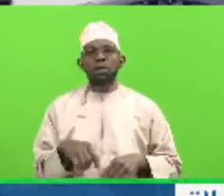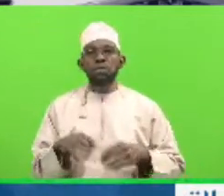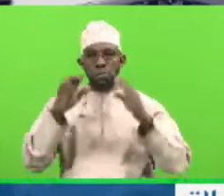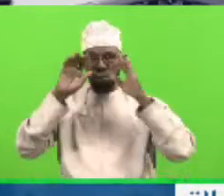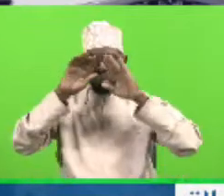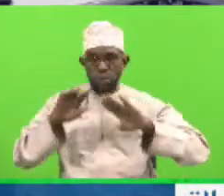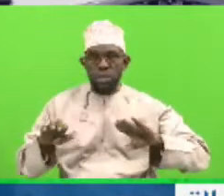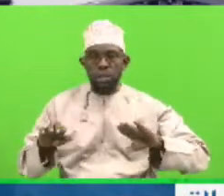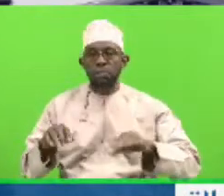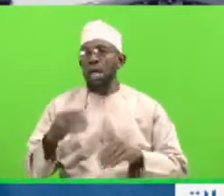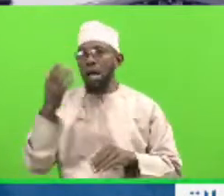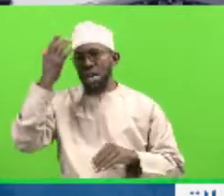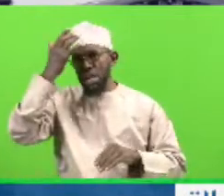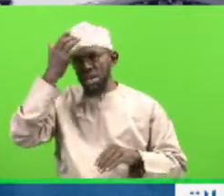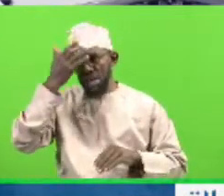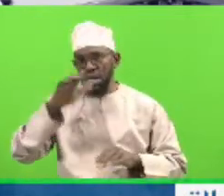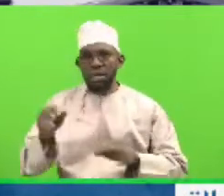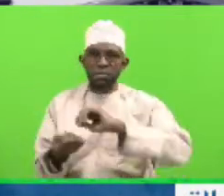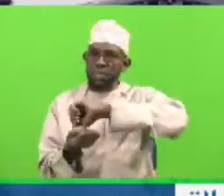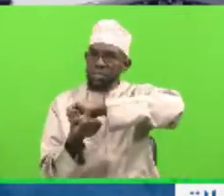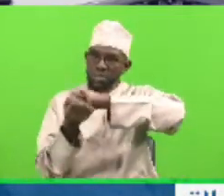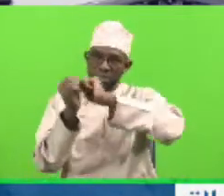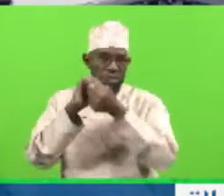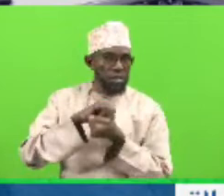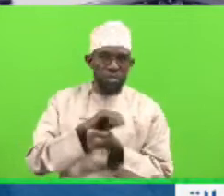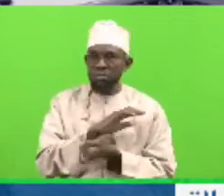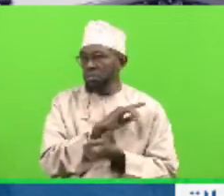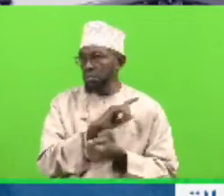Islam, and it will never change.